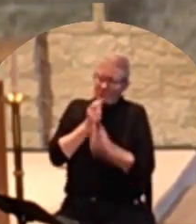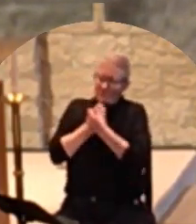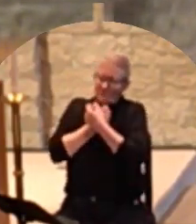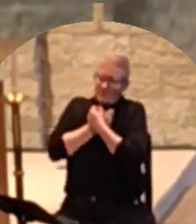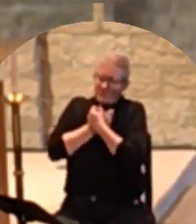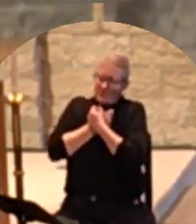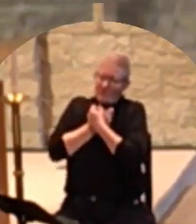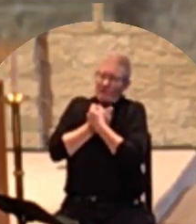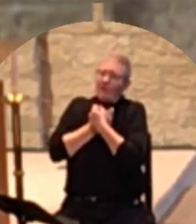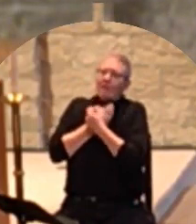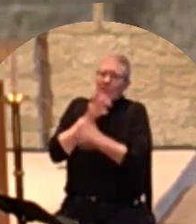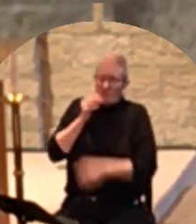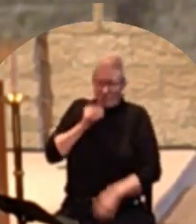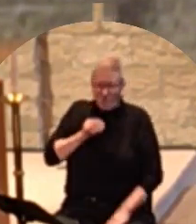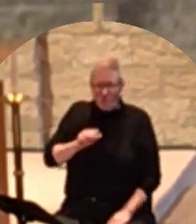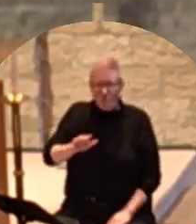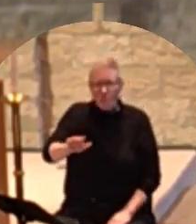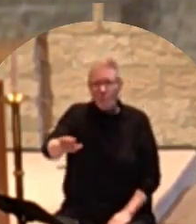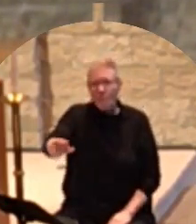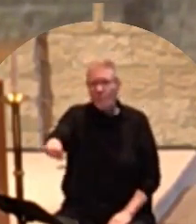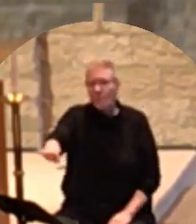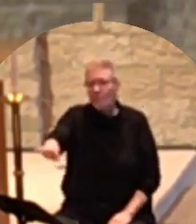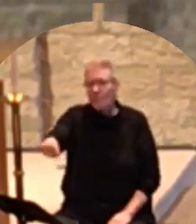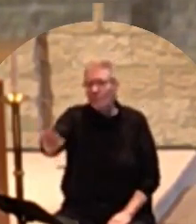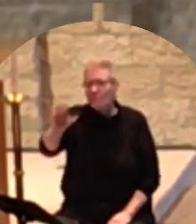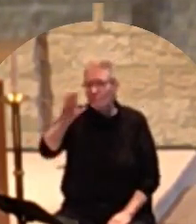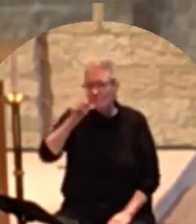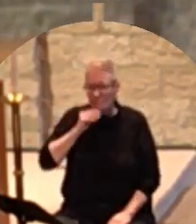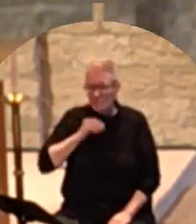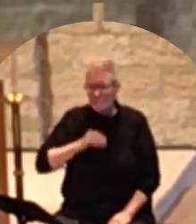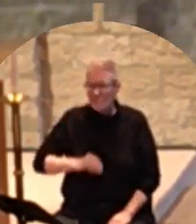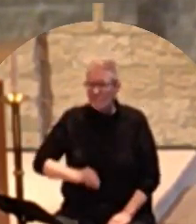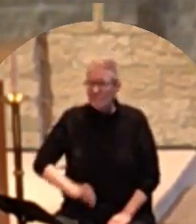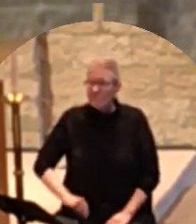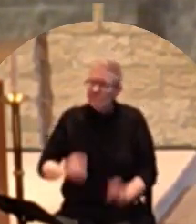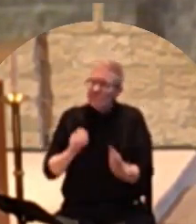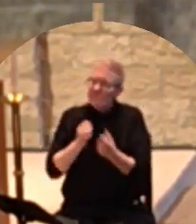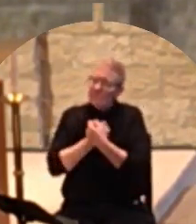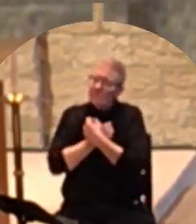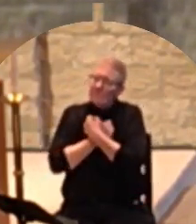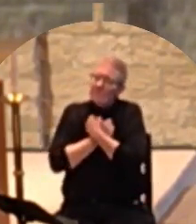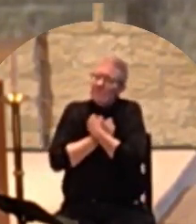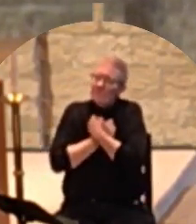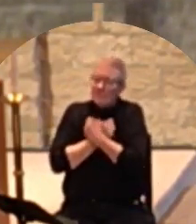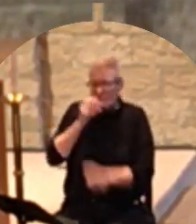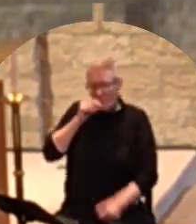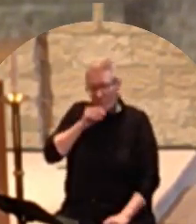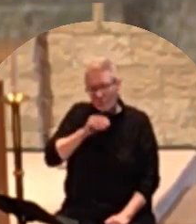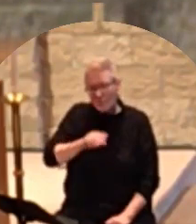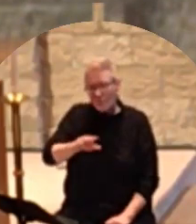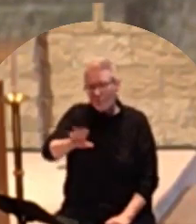love, exhale, and joy.